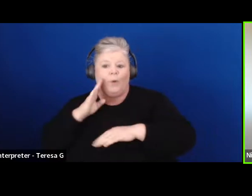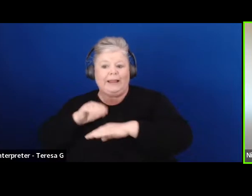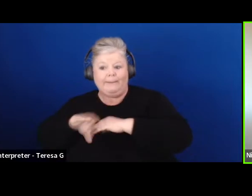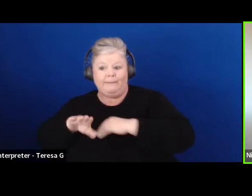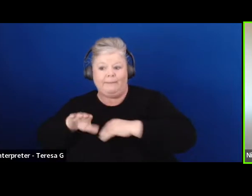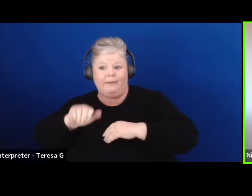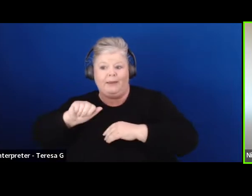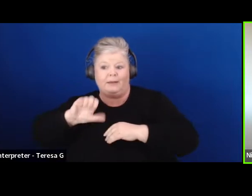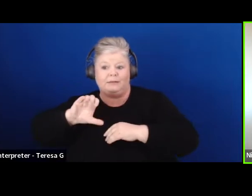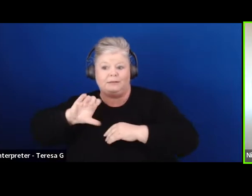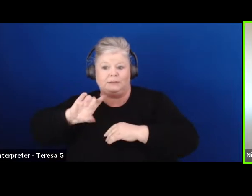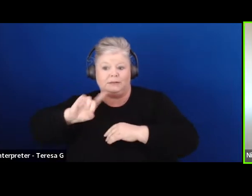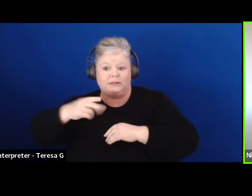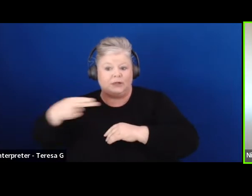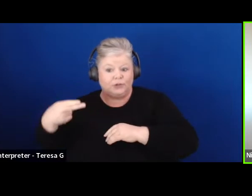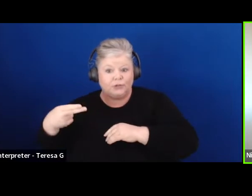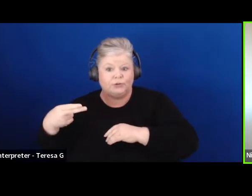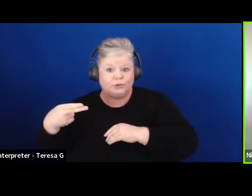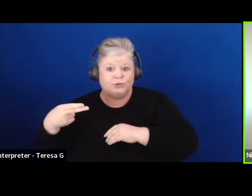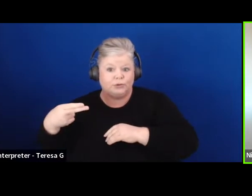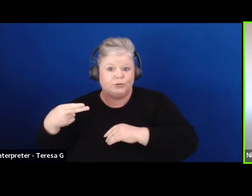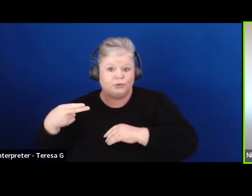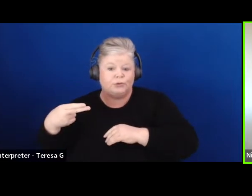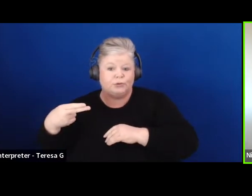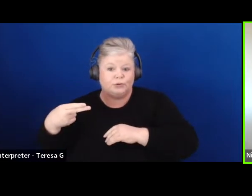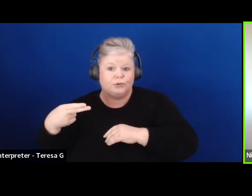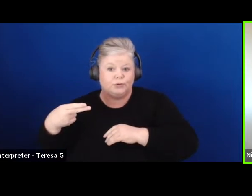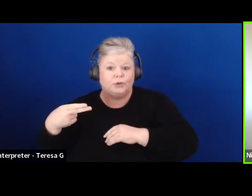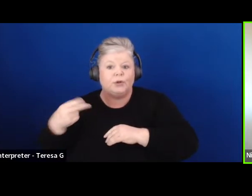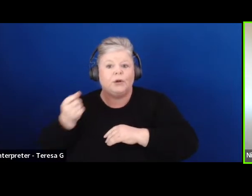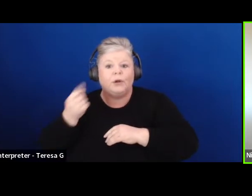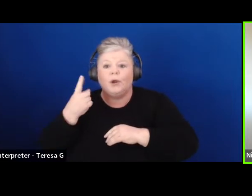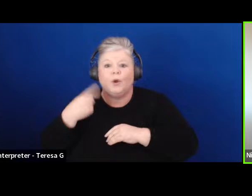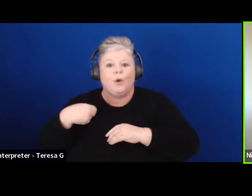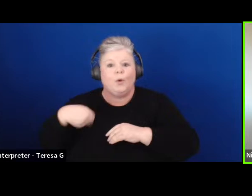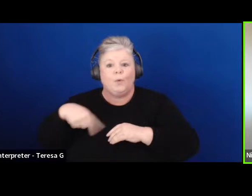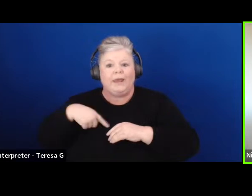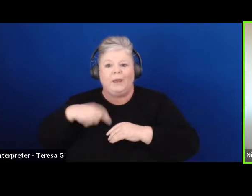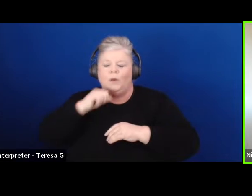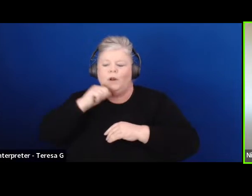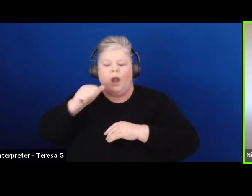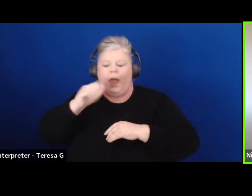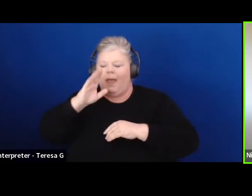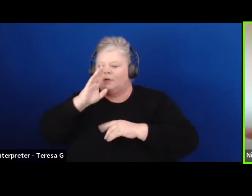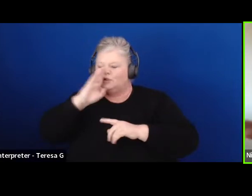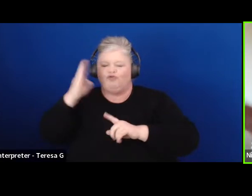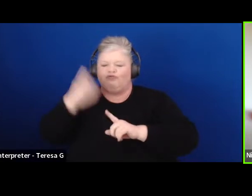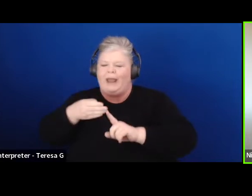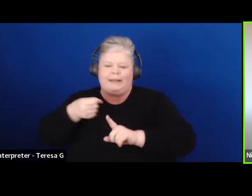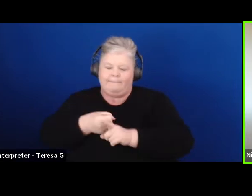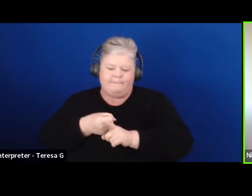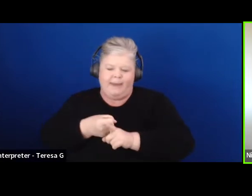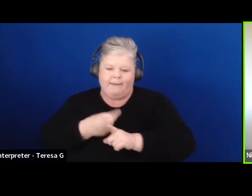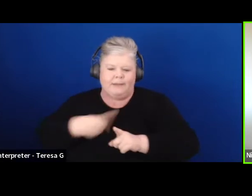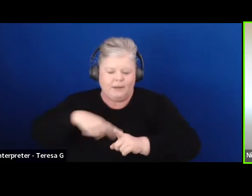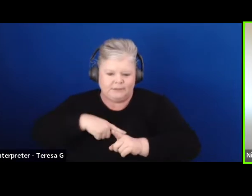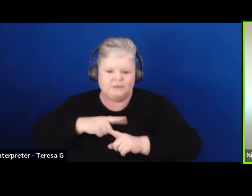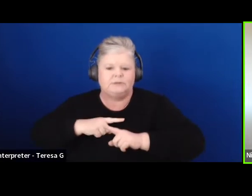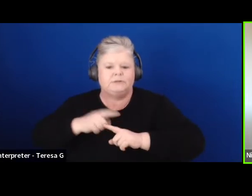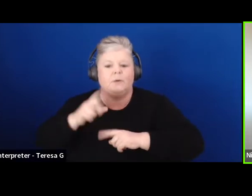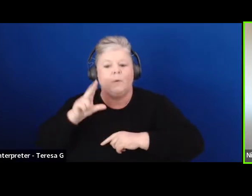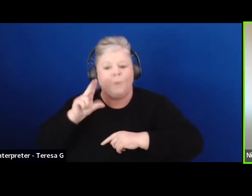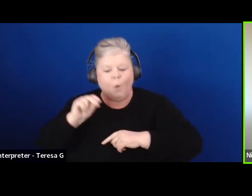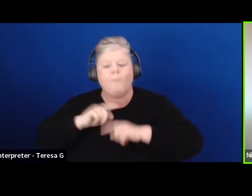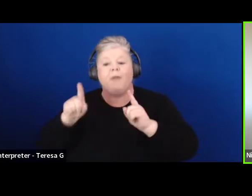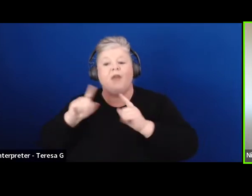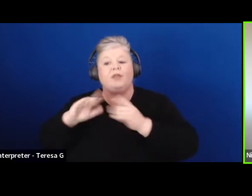what's happening on we will not be directly impacted, but our communities may be. So we